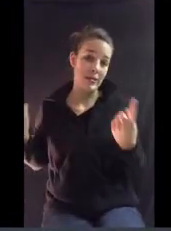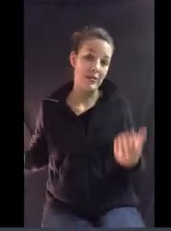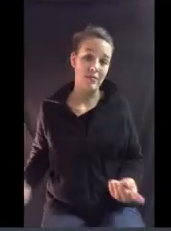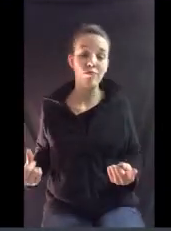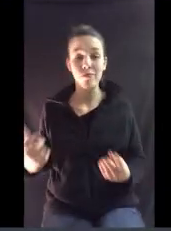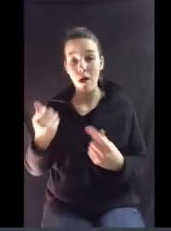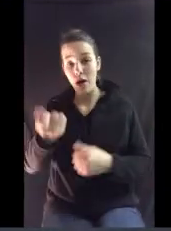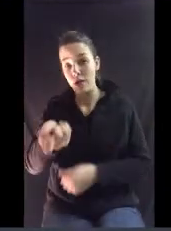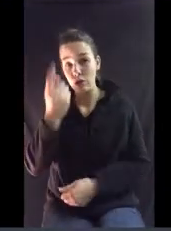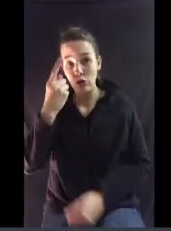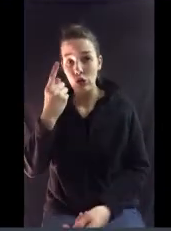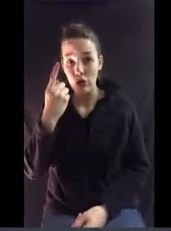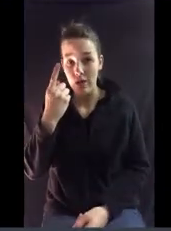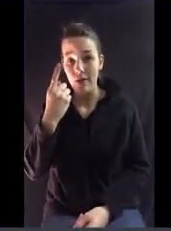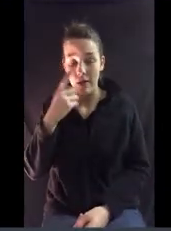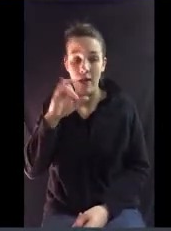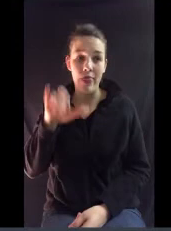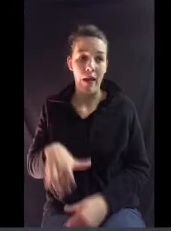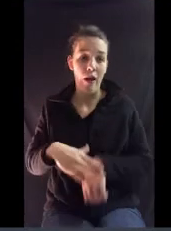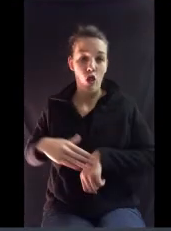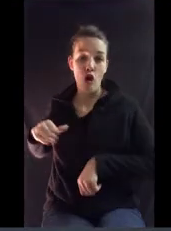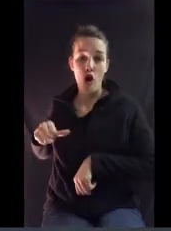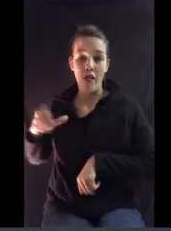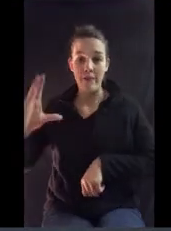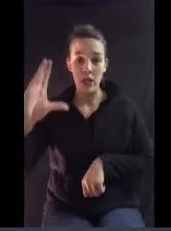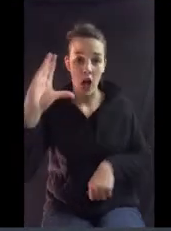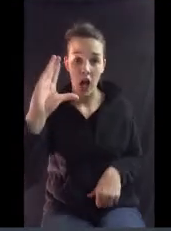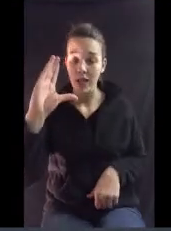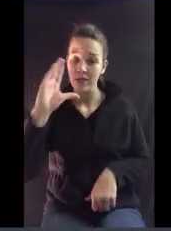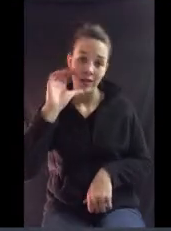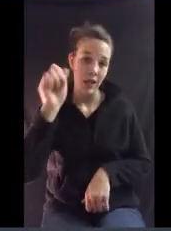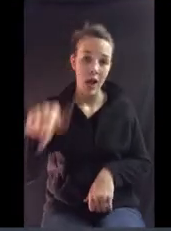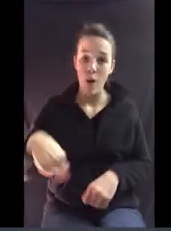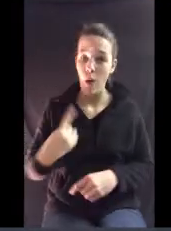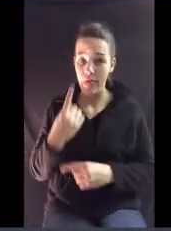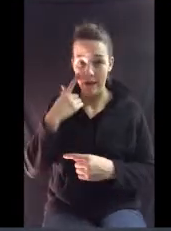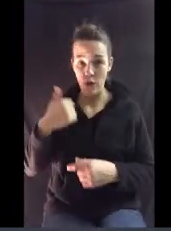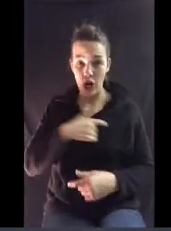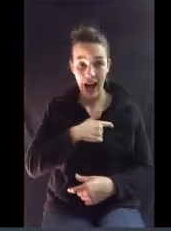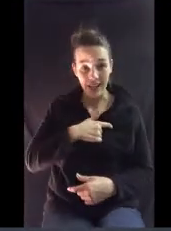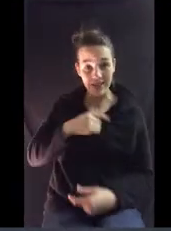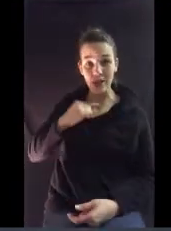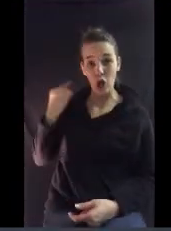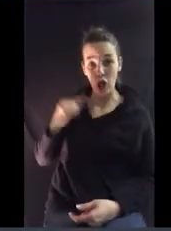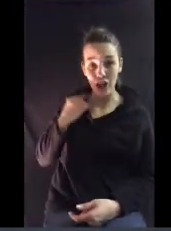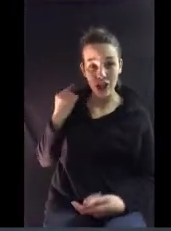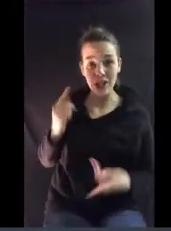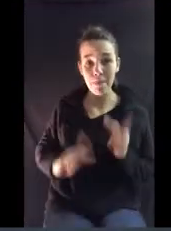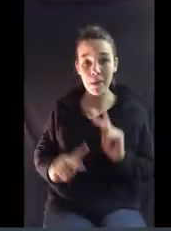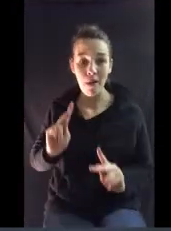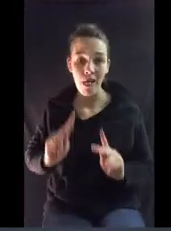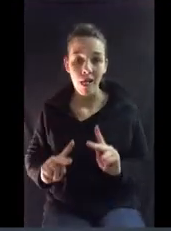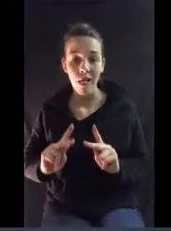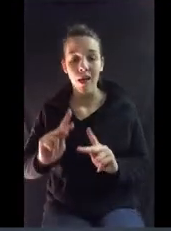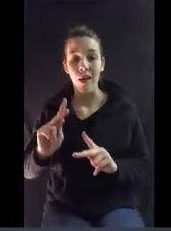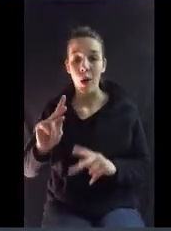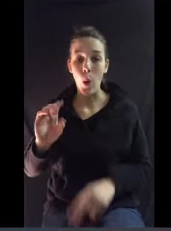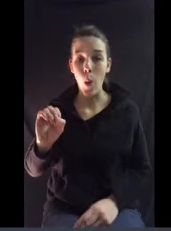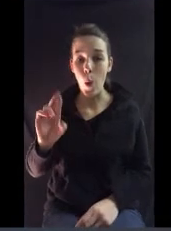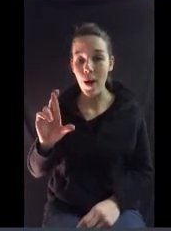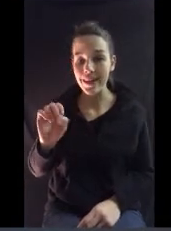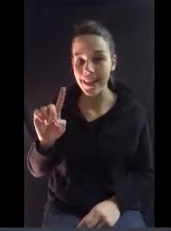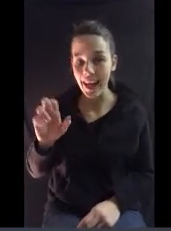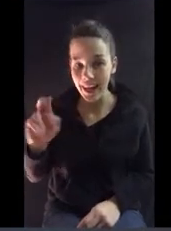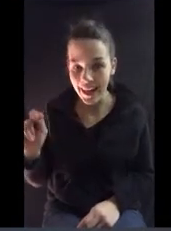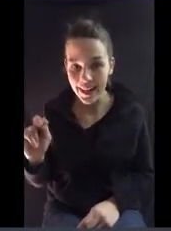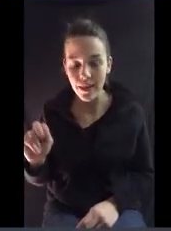tradition that has always understood that the call of God is not just for us clergy people, us